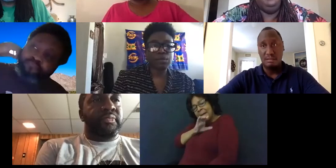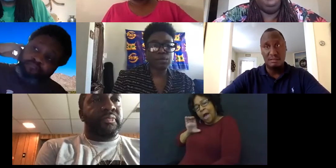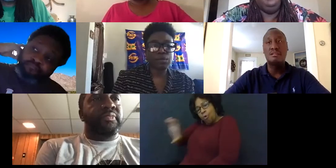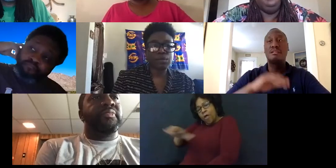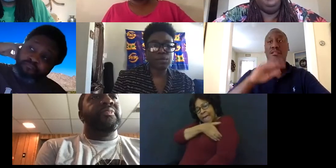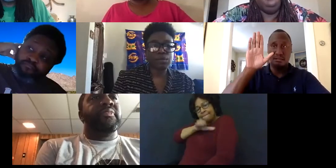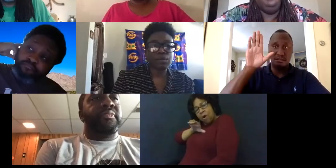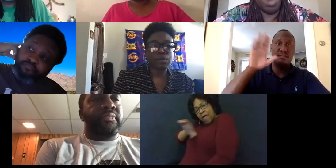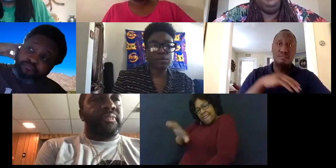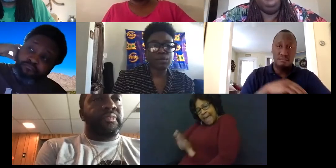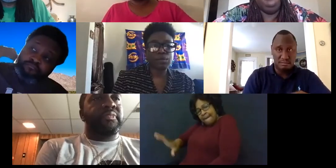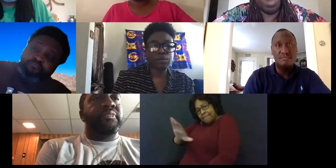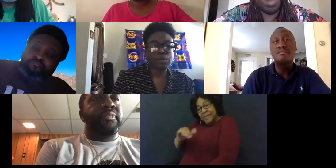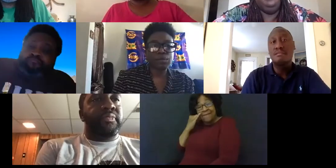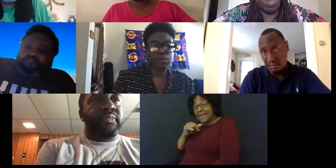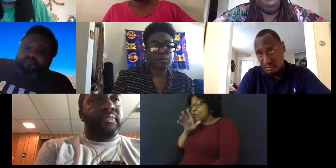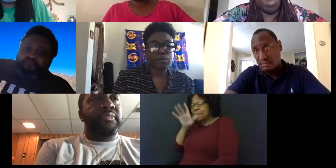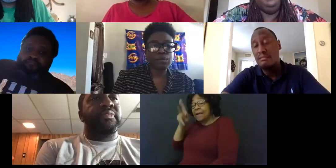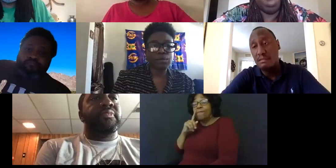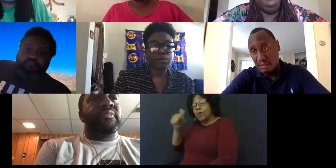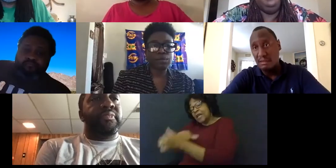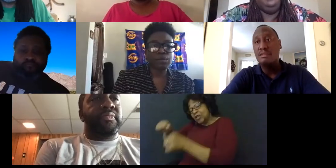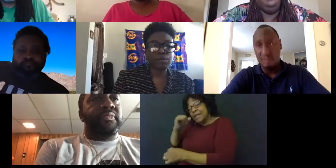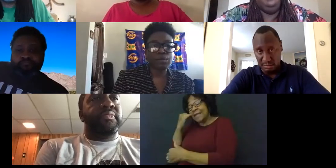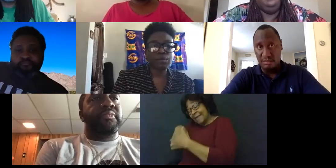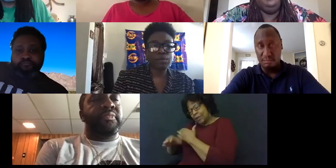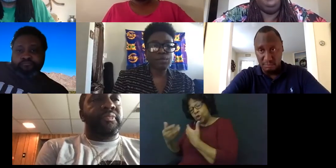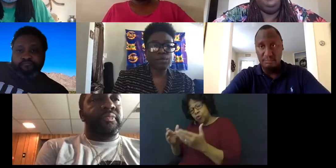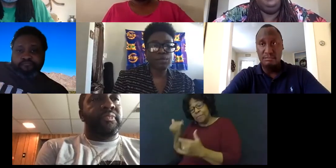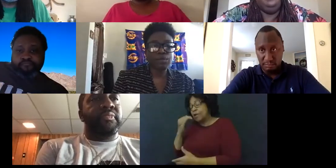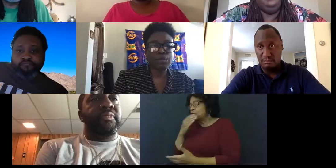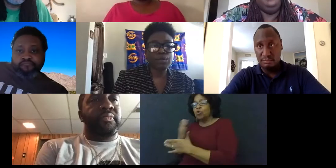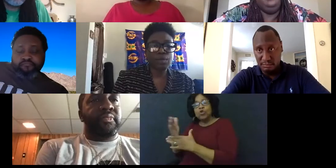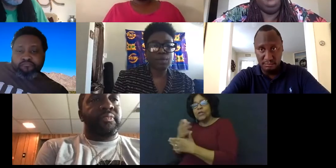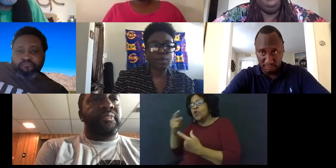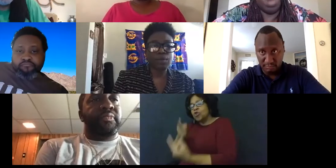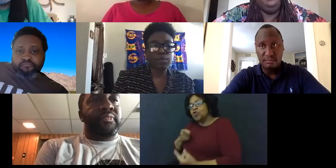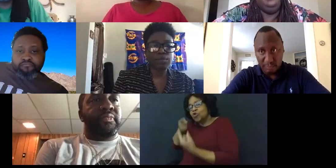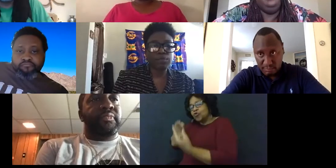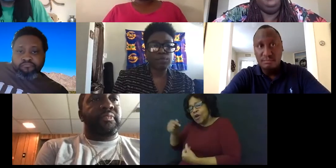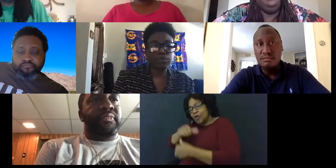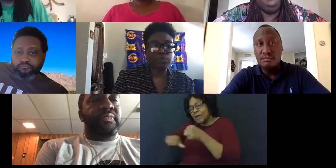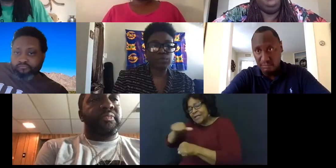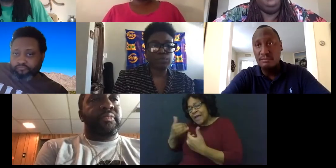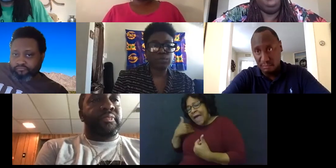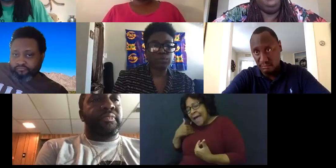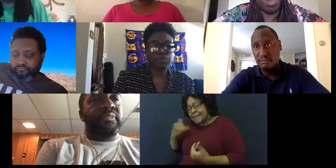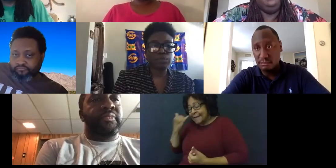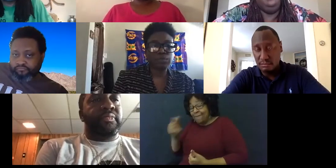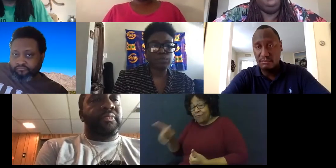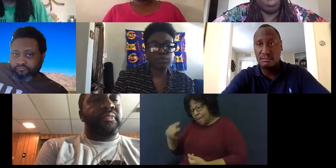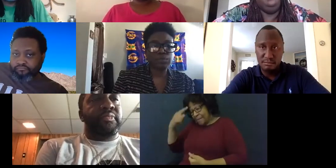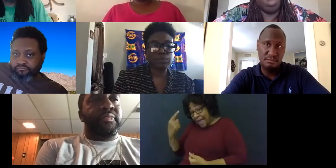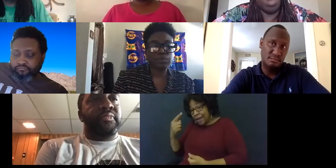another, when we get into the room, we don't share the struggle that each one of us have. If you're Black,